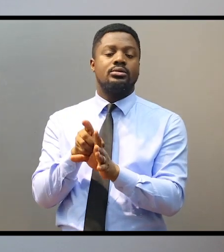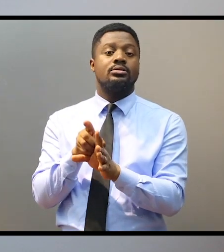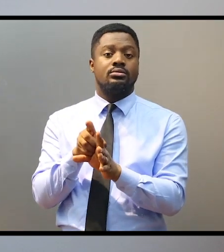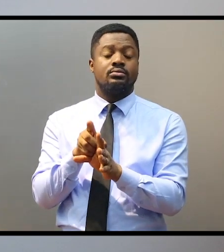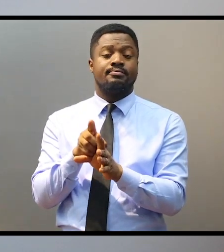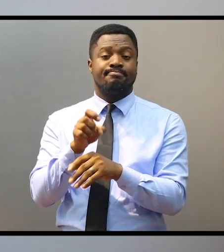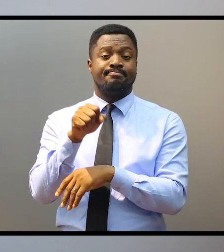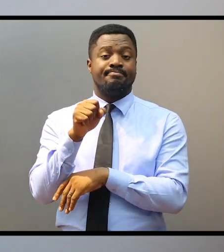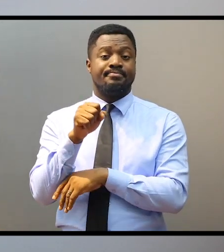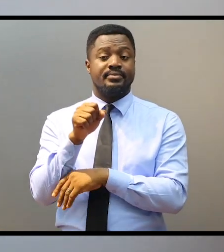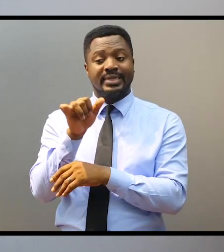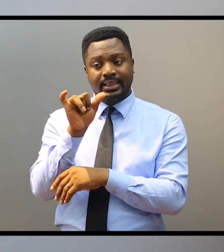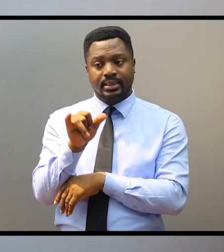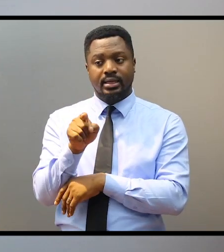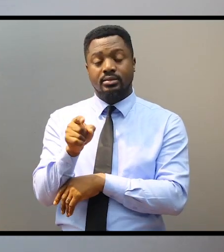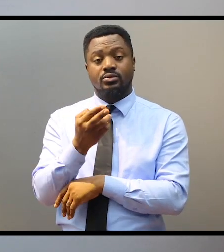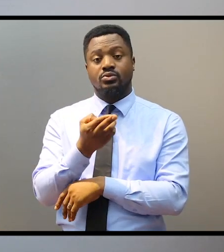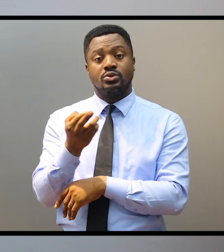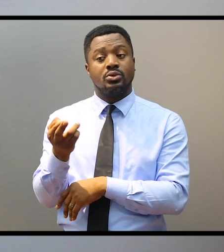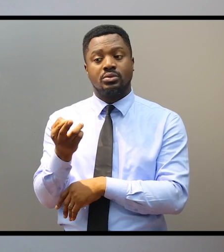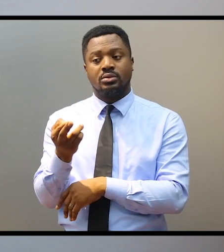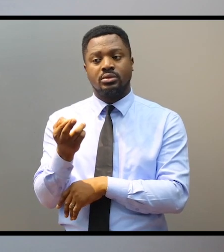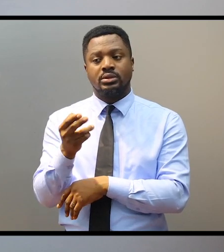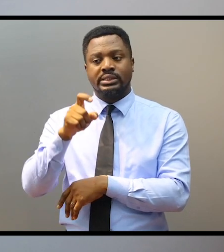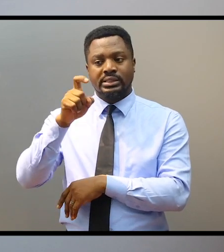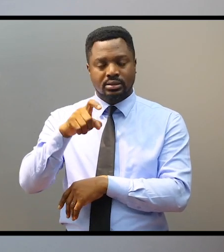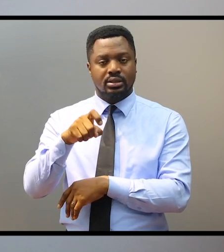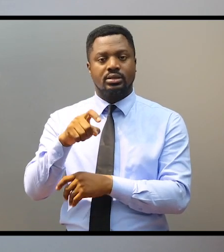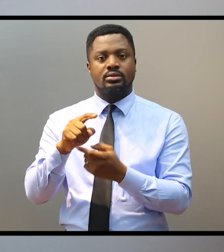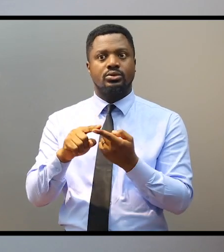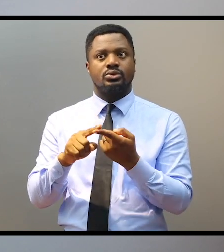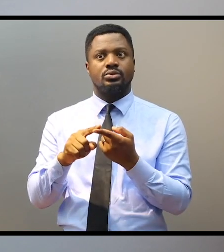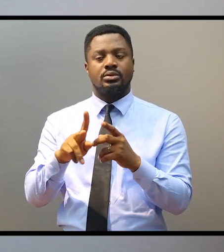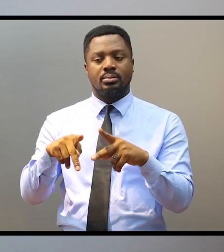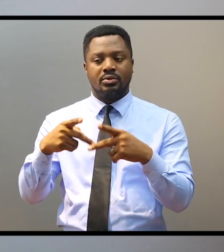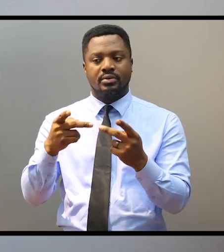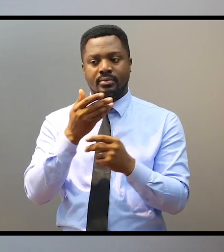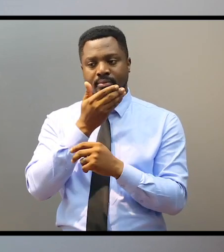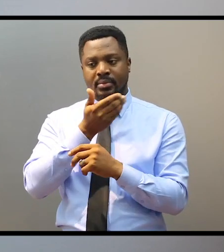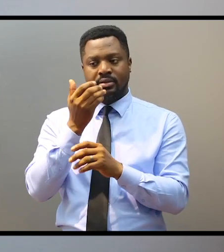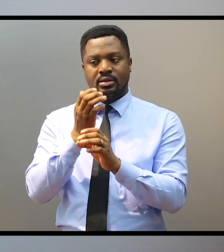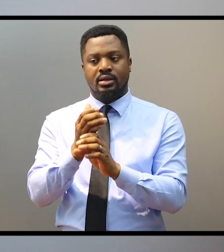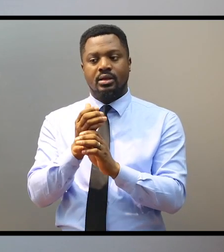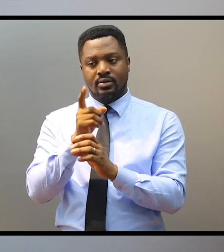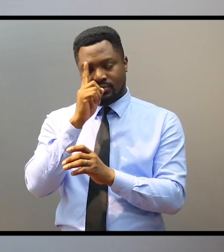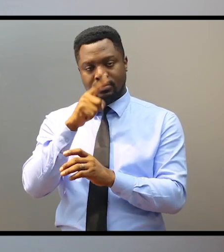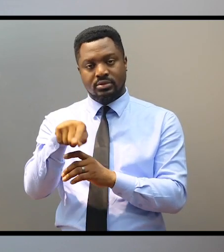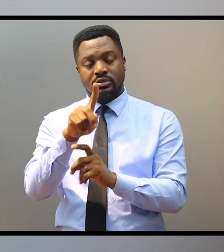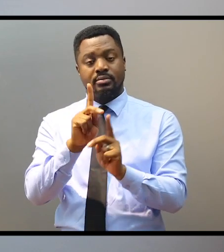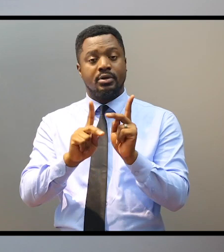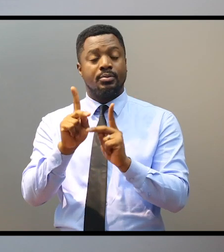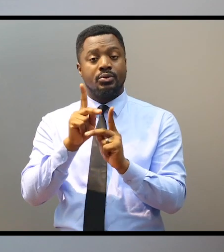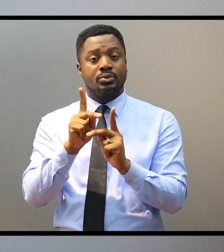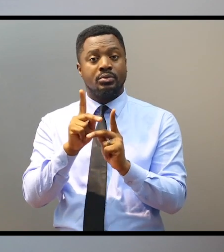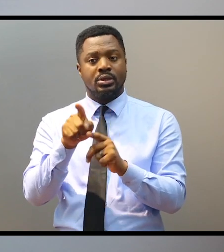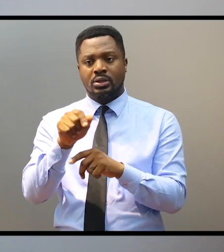with disabilities, and that resources are needed to provide the best of care for such